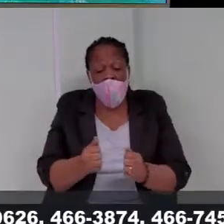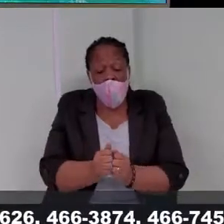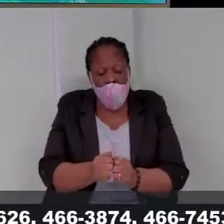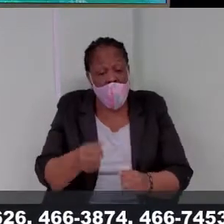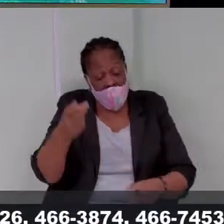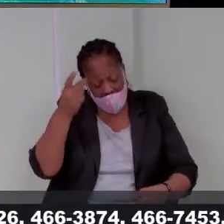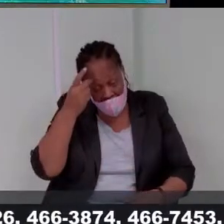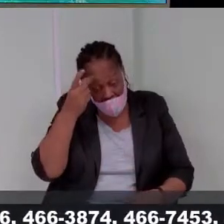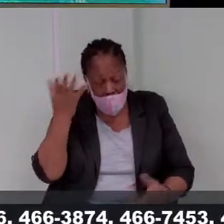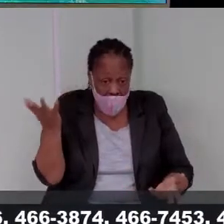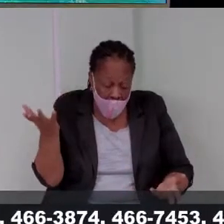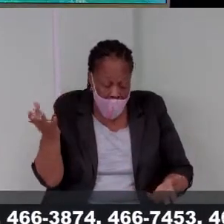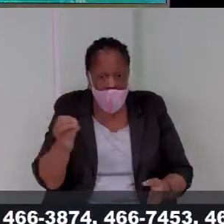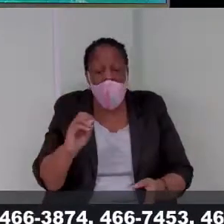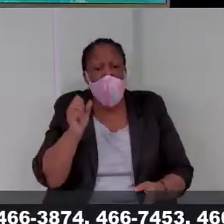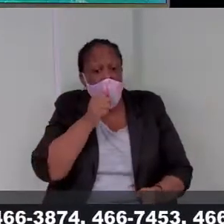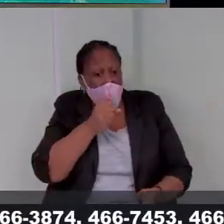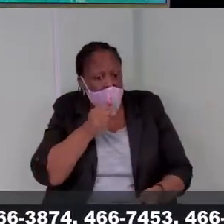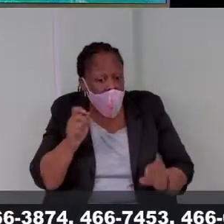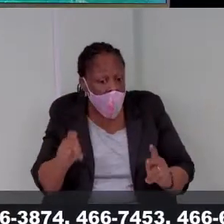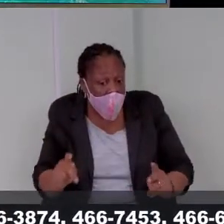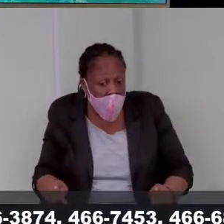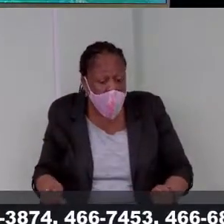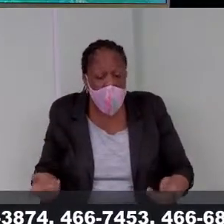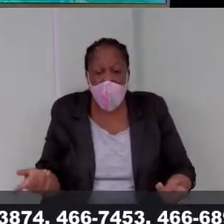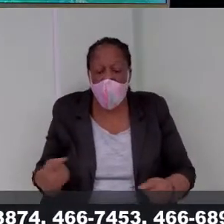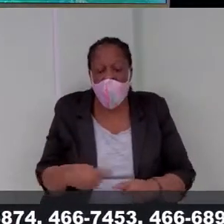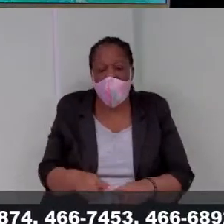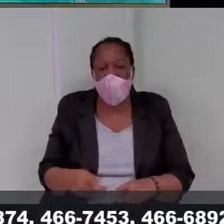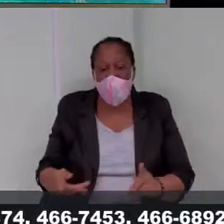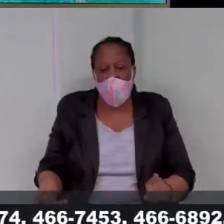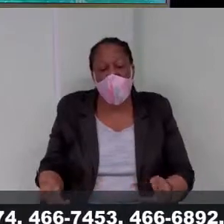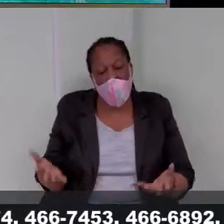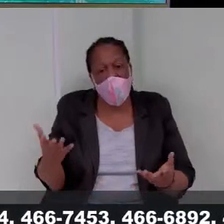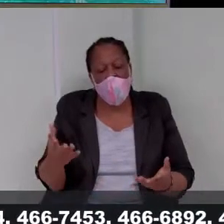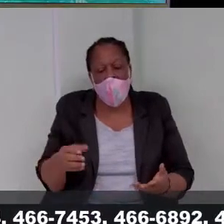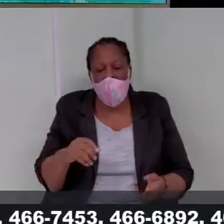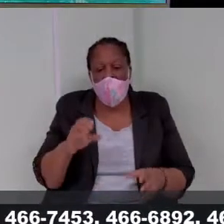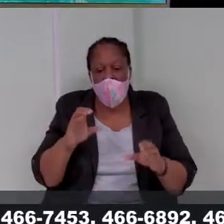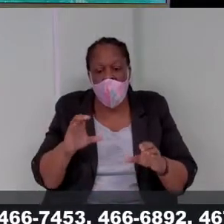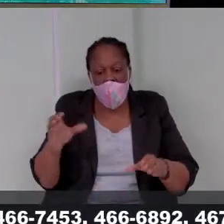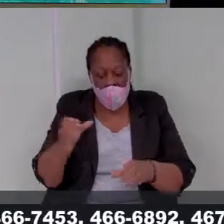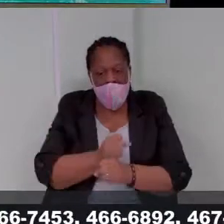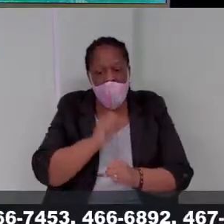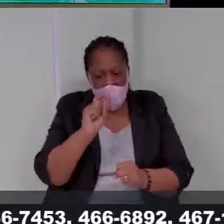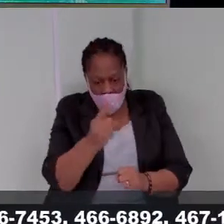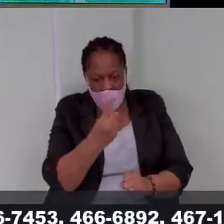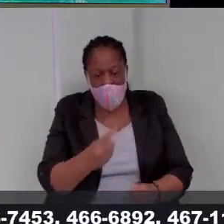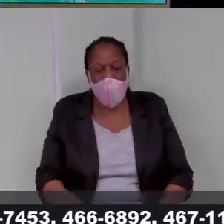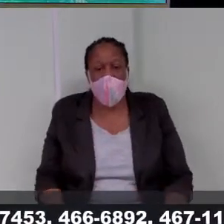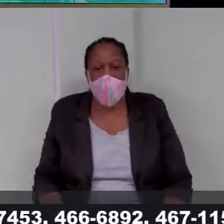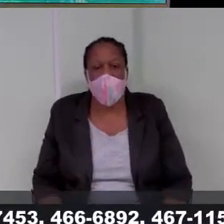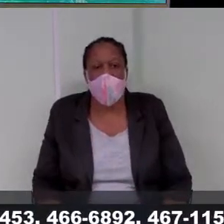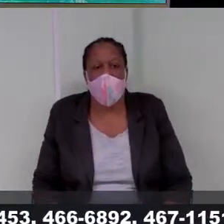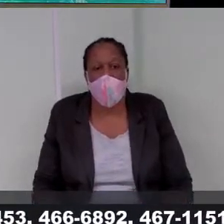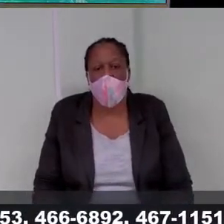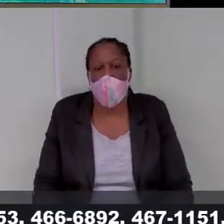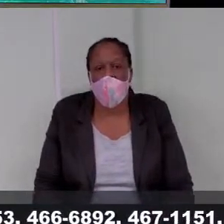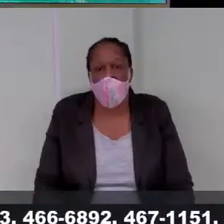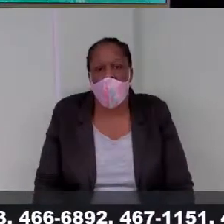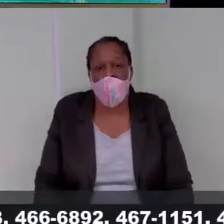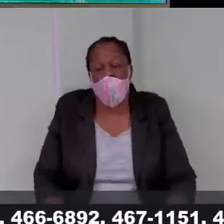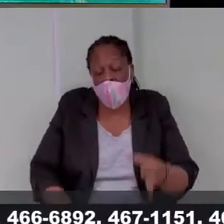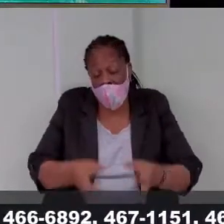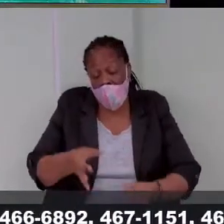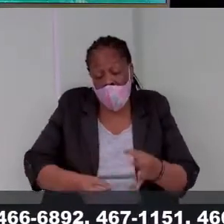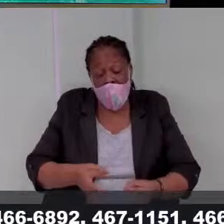vaccines come on board, then the rest of the population will be immunized so we can get herd immunity. I hope that explains it in the simplest